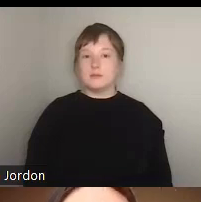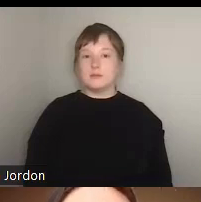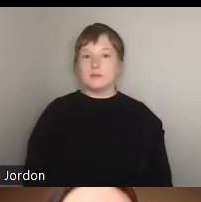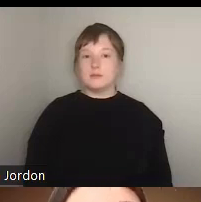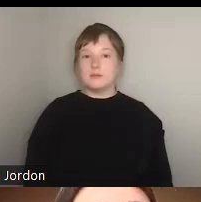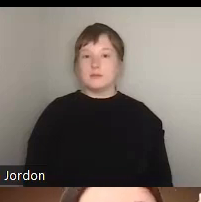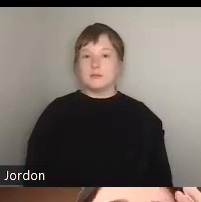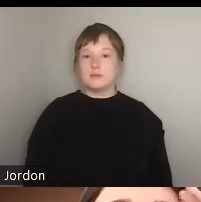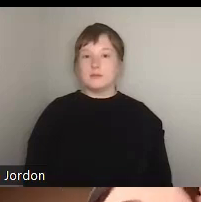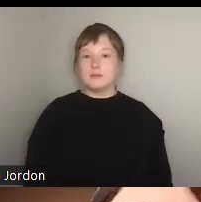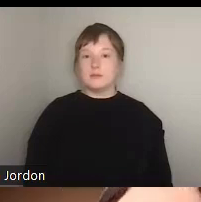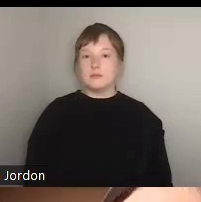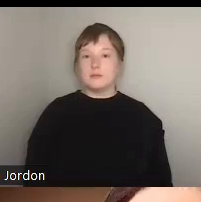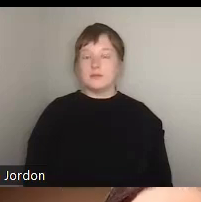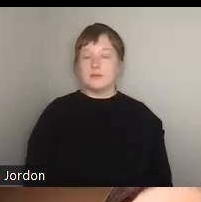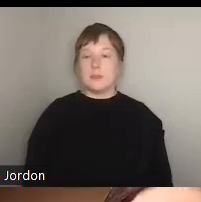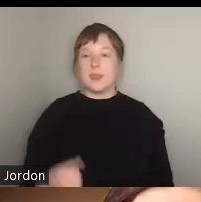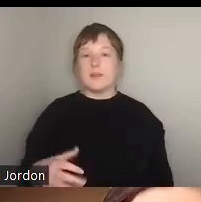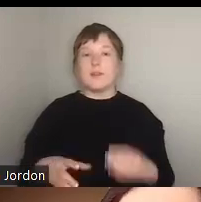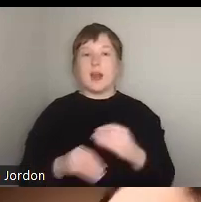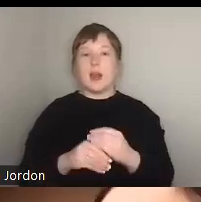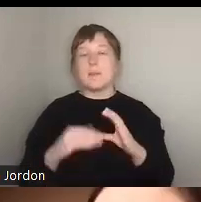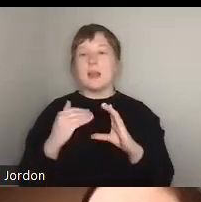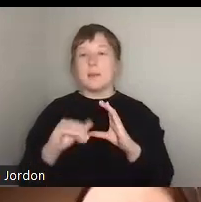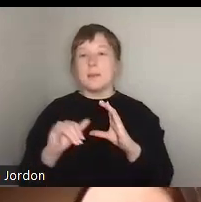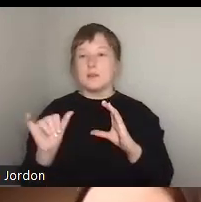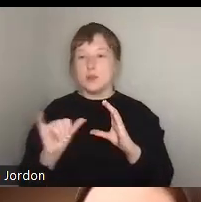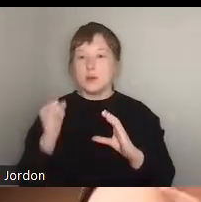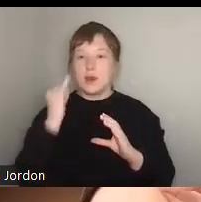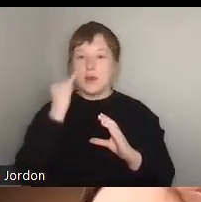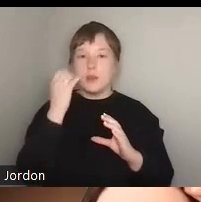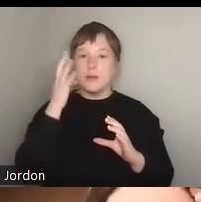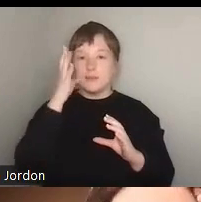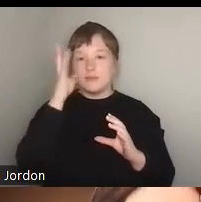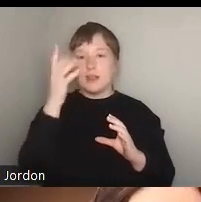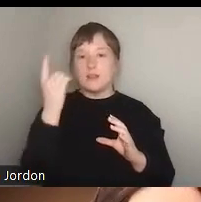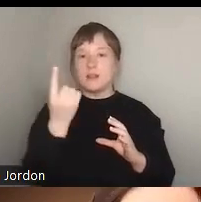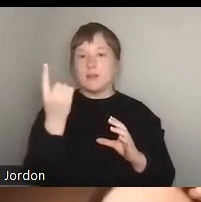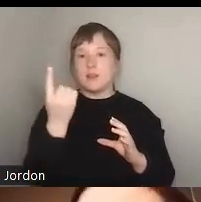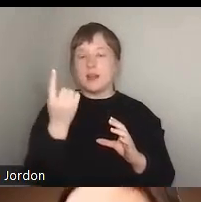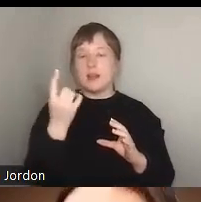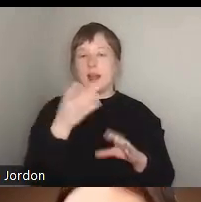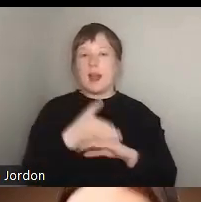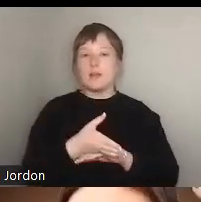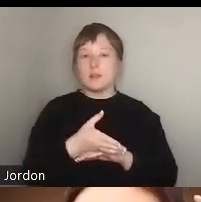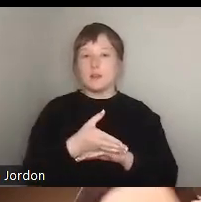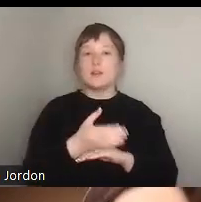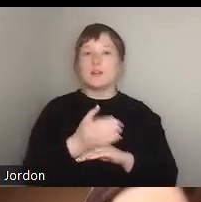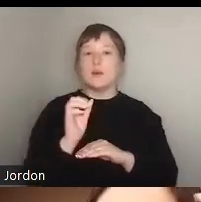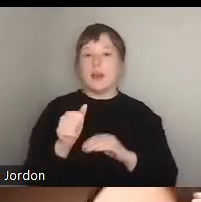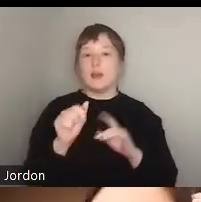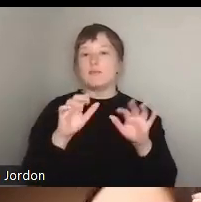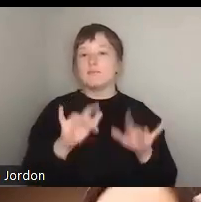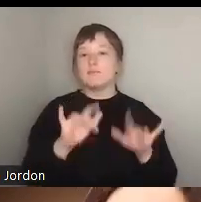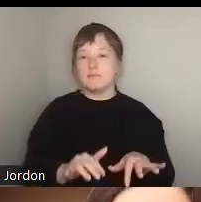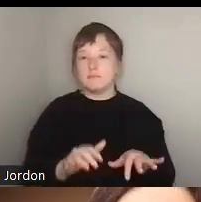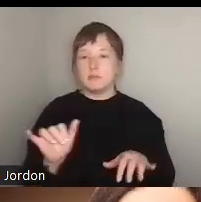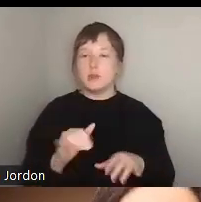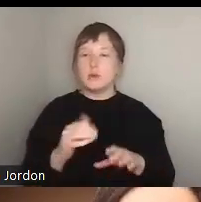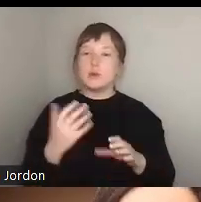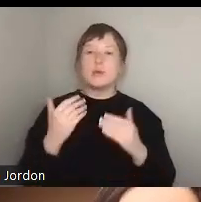I have my email too that I put in the end, so if anyone thinks something afterward that you wanted to reach out about, please email